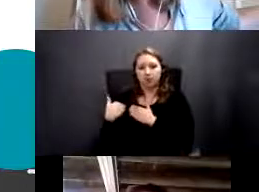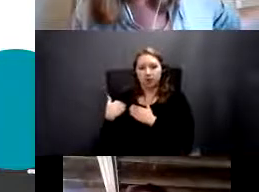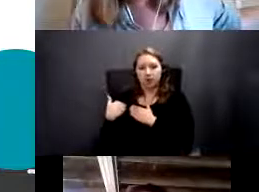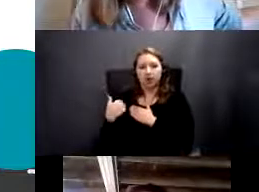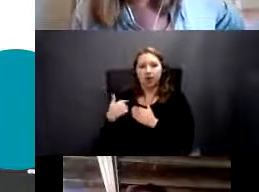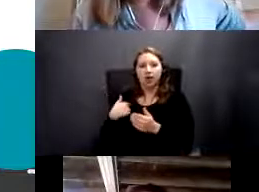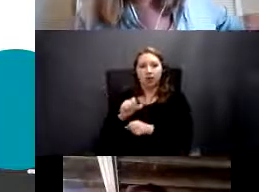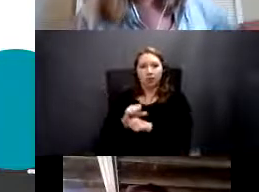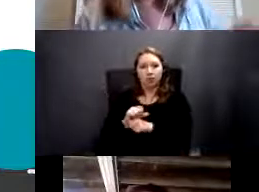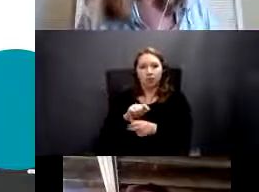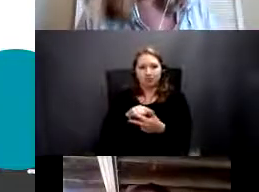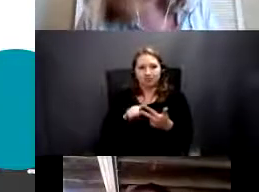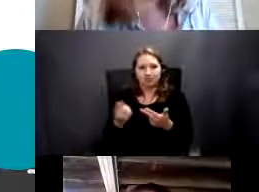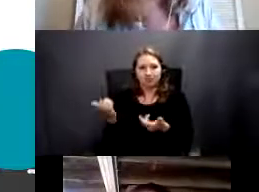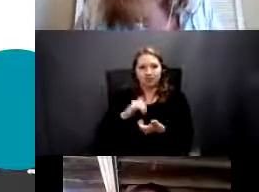of 3 counties.